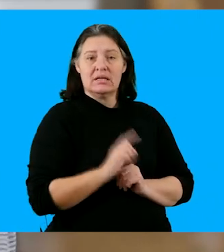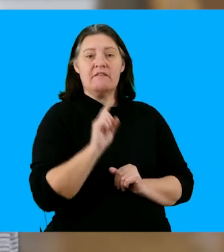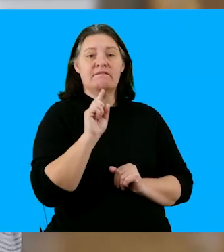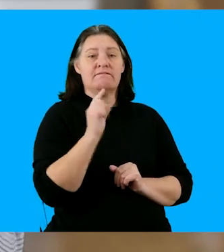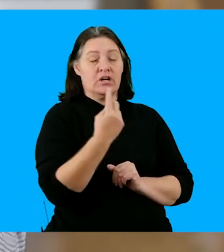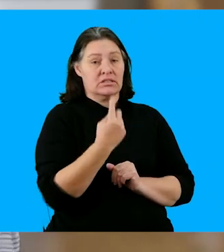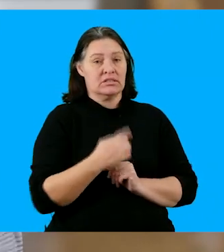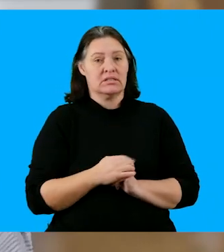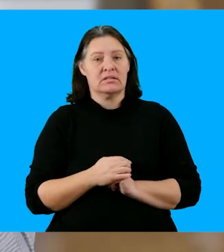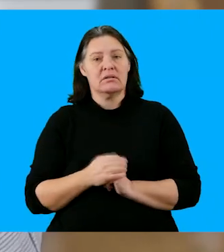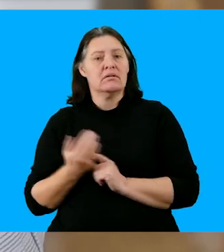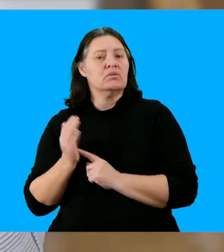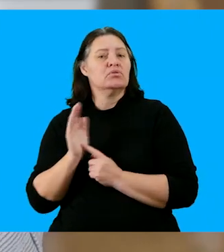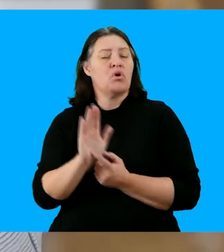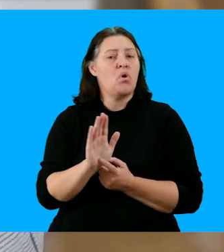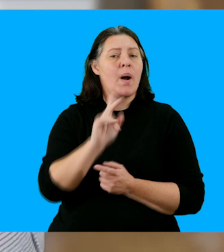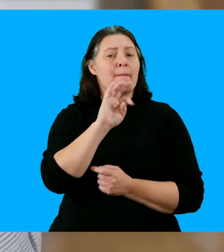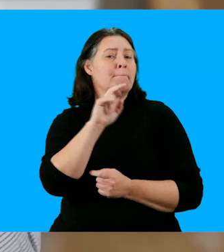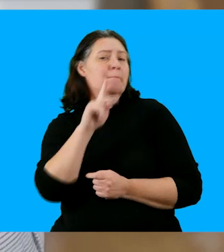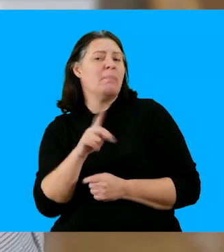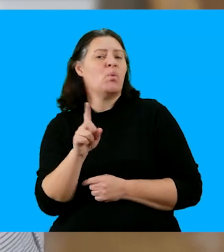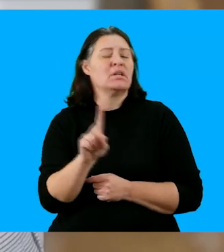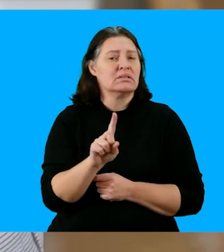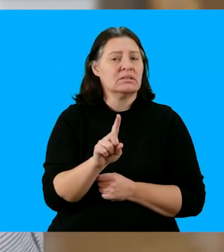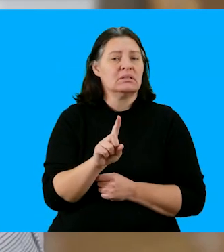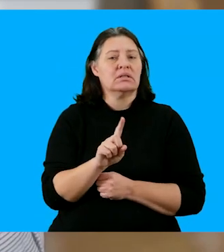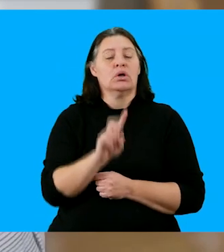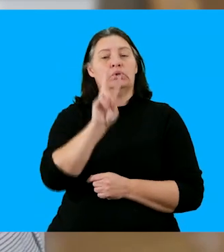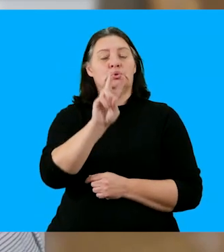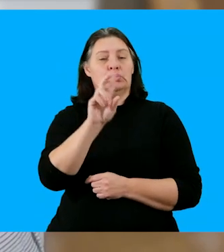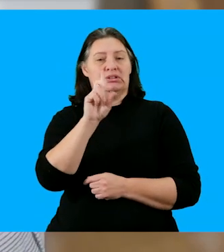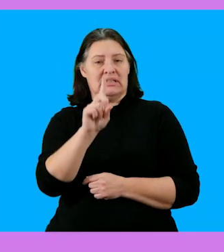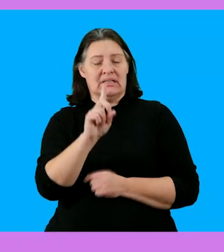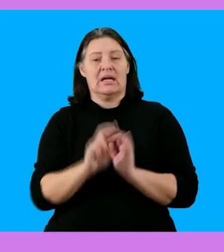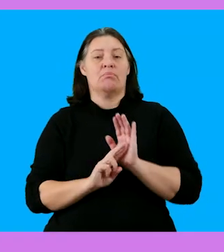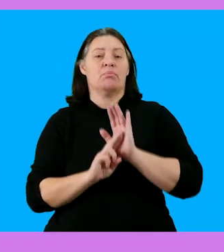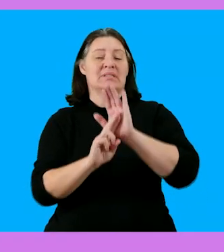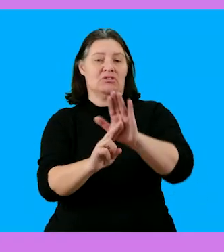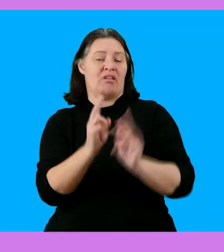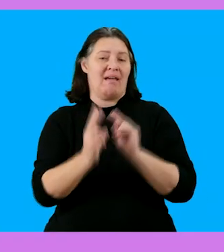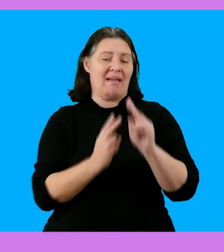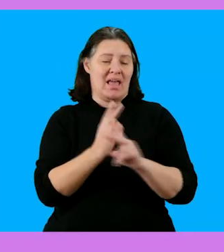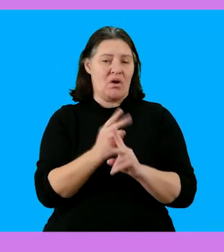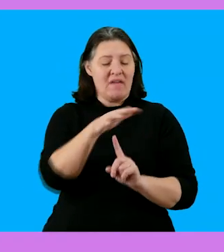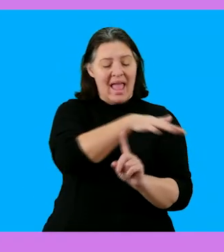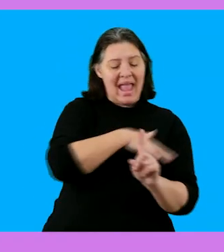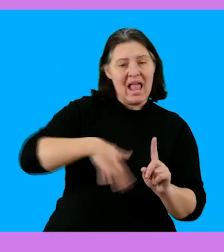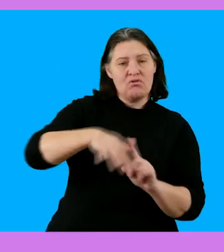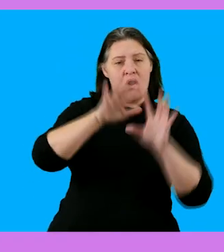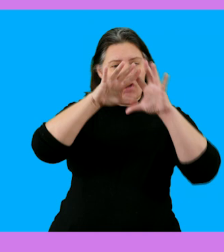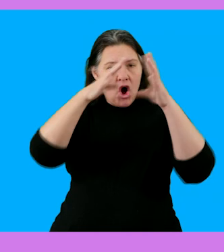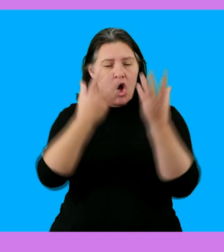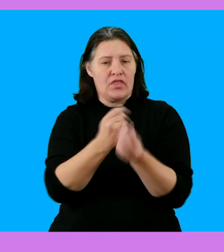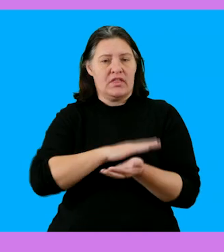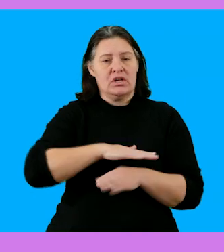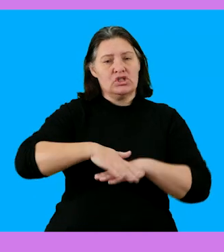terminology, right? So first of all, I indicated here, a map is a two-dimensional representation of an